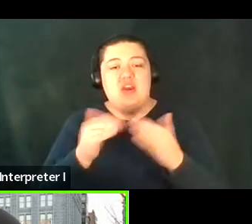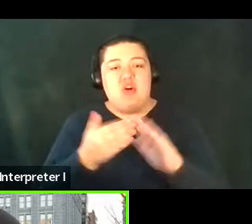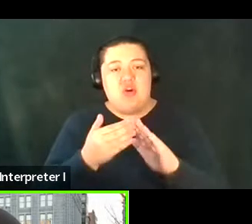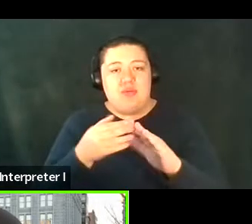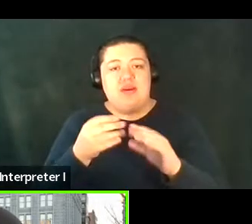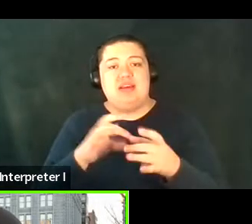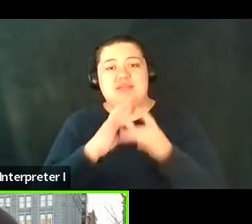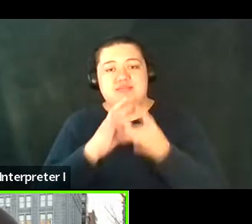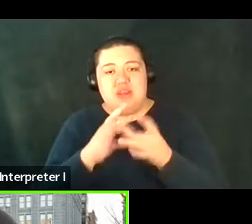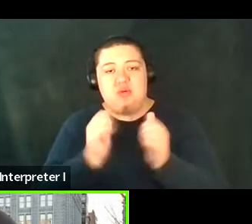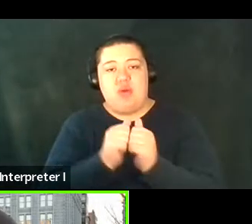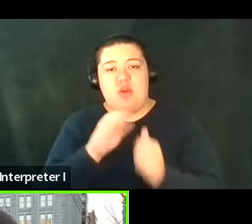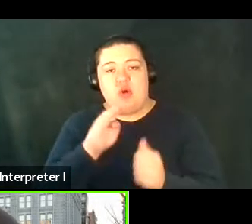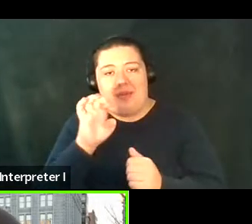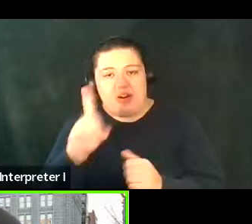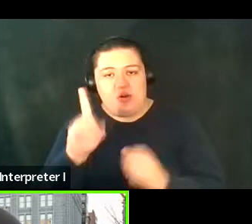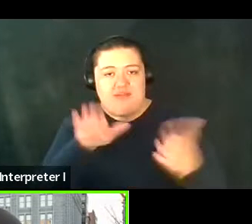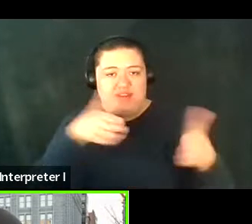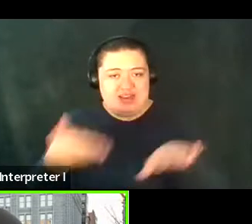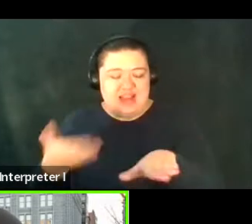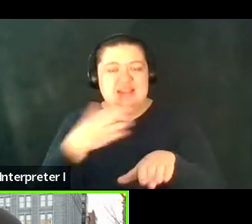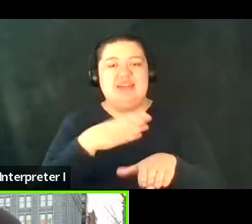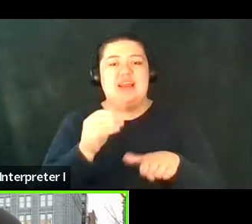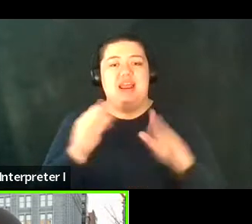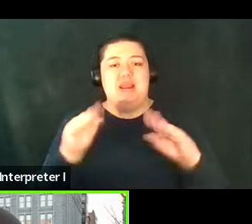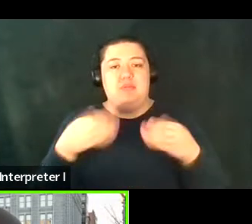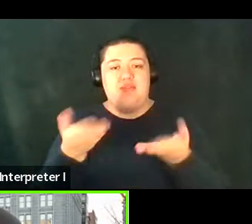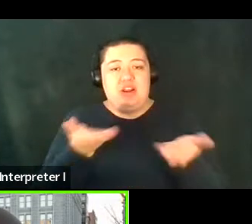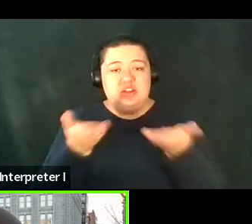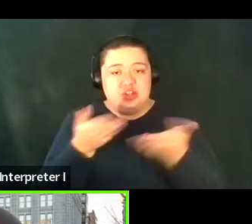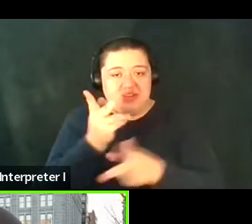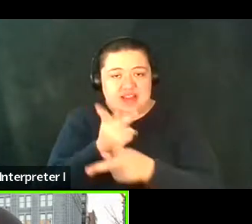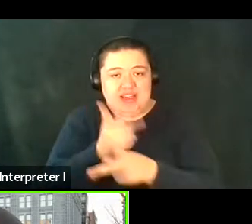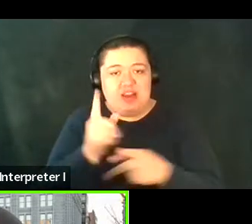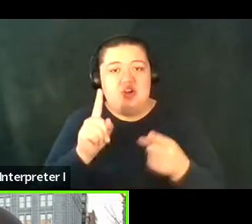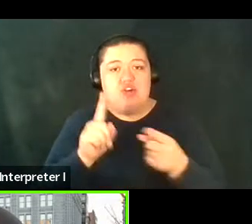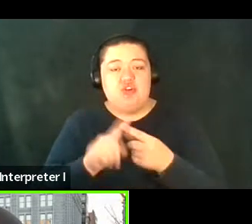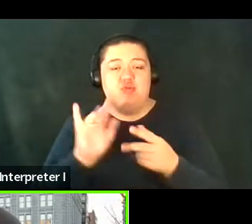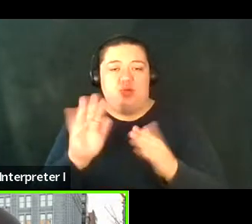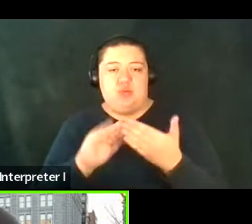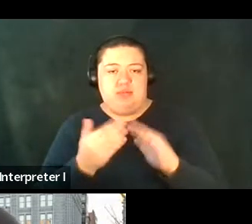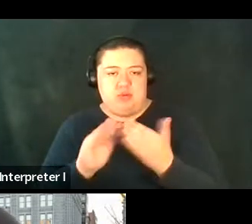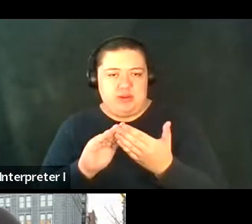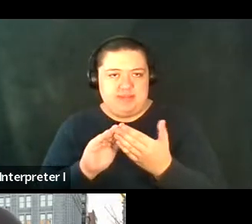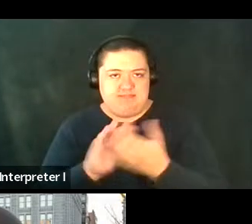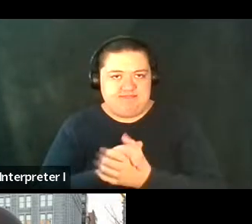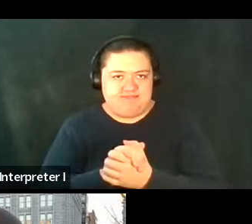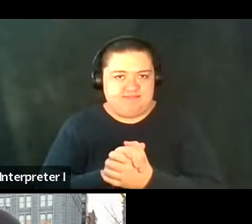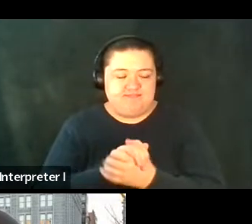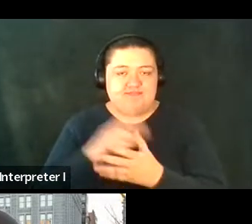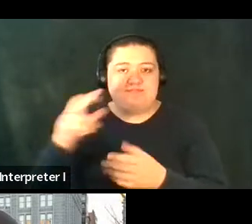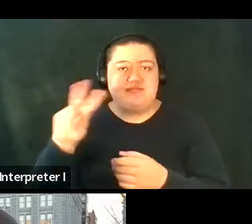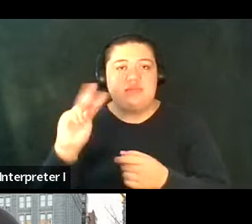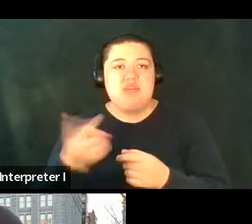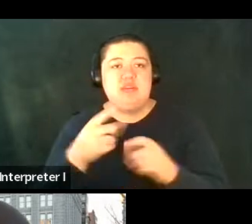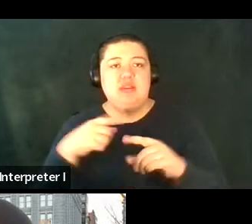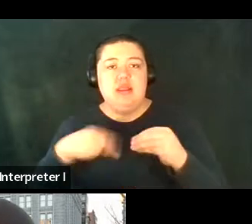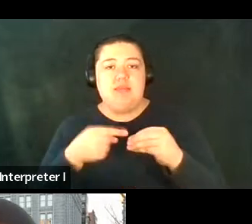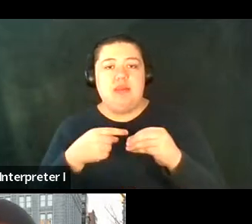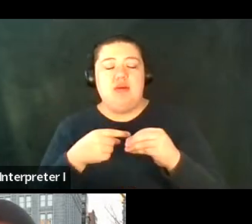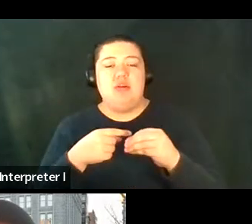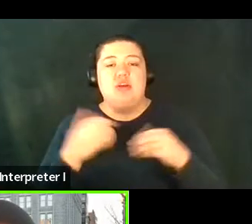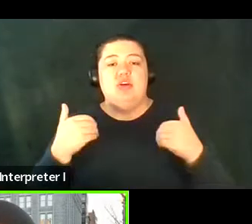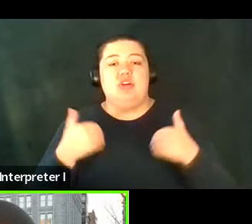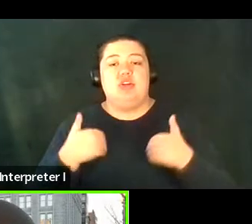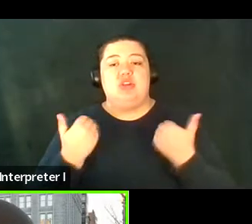opioid-linked fatalities and better provide services and care to those communities. Second, regarding the youth crime